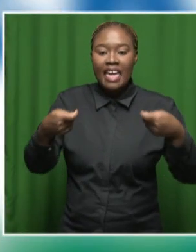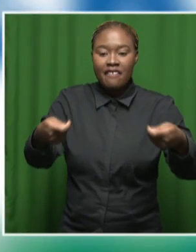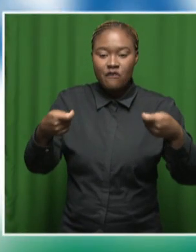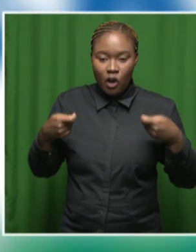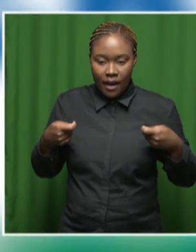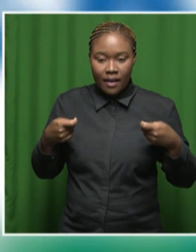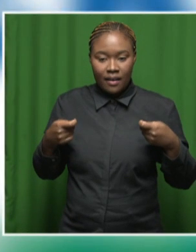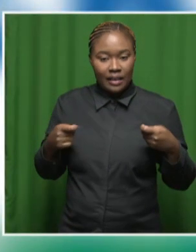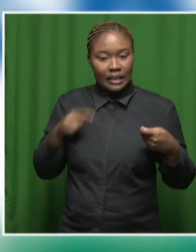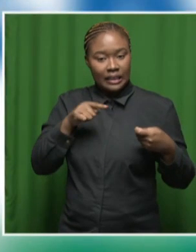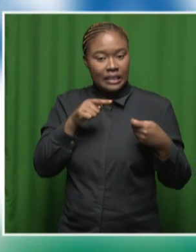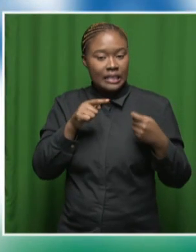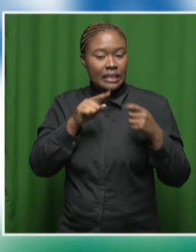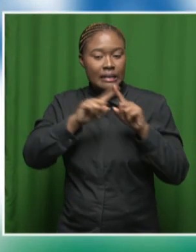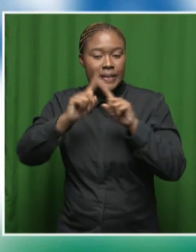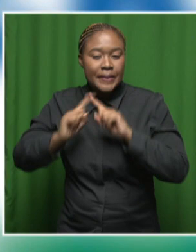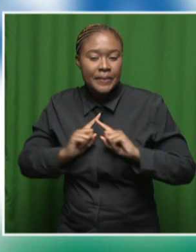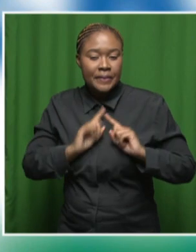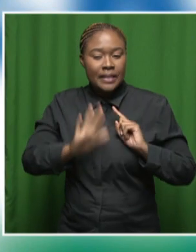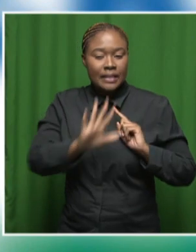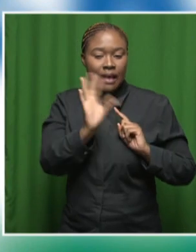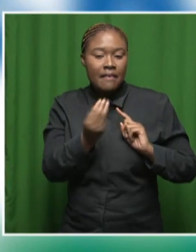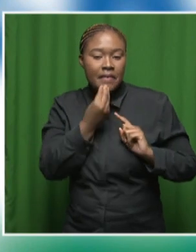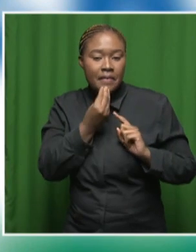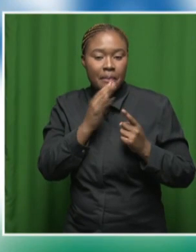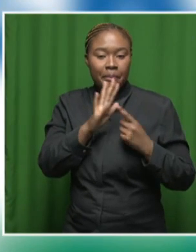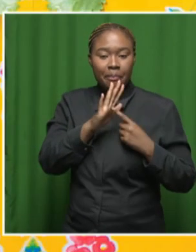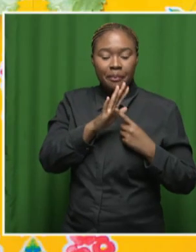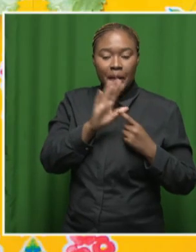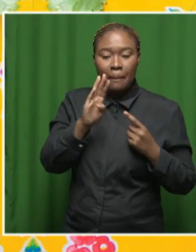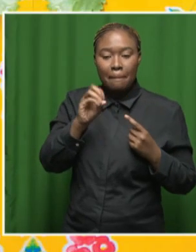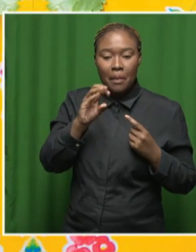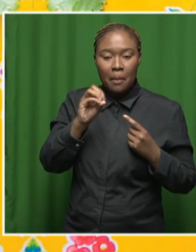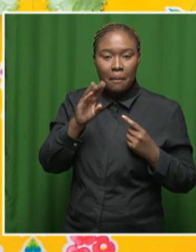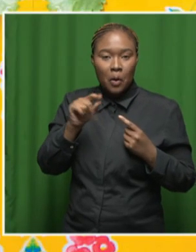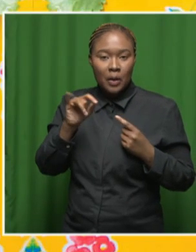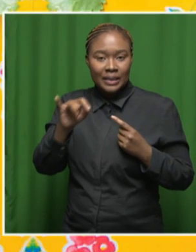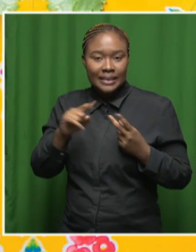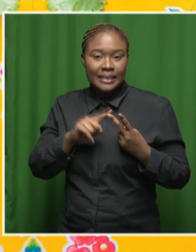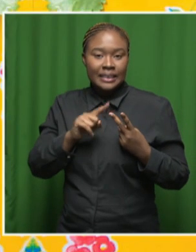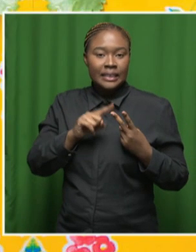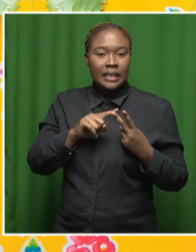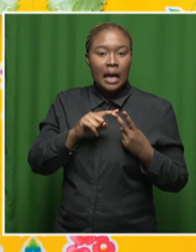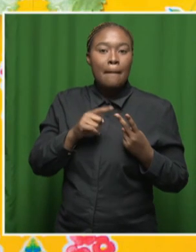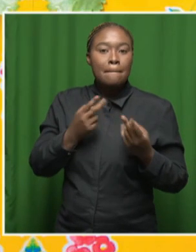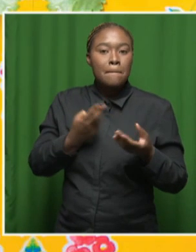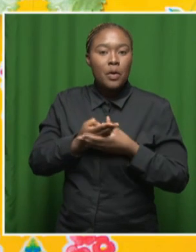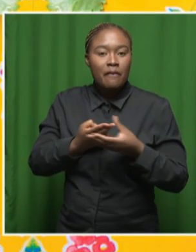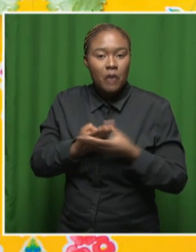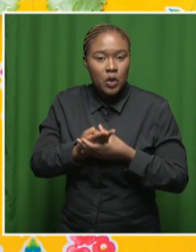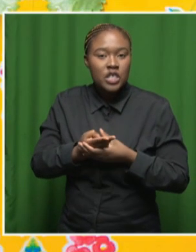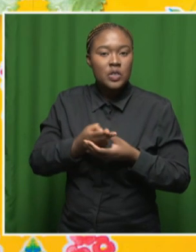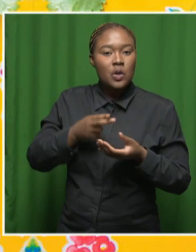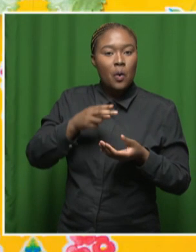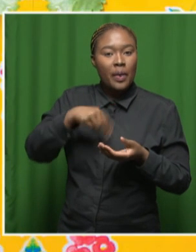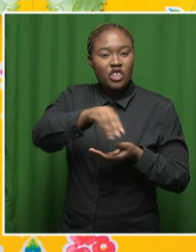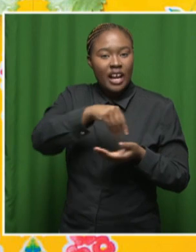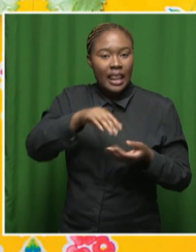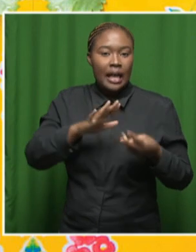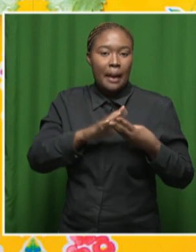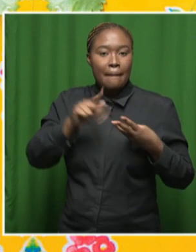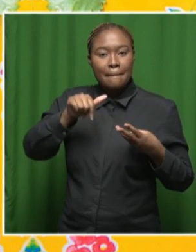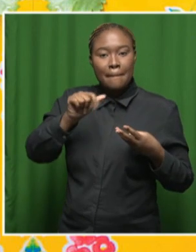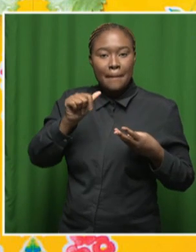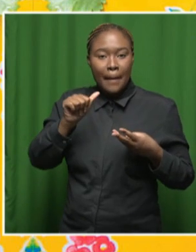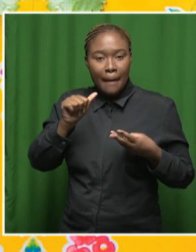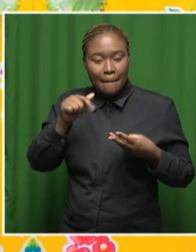mouth-watering local favorites such as bobotie, apricot, snoek with sweet potato, boerewors with chakalaka, paptert, milk